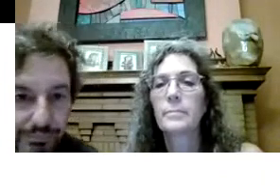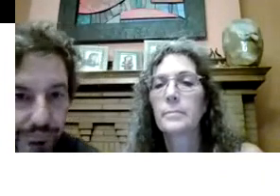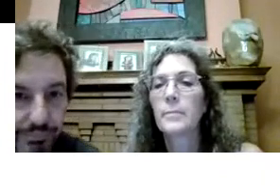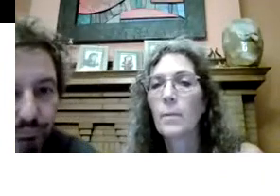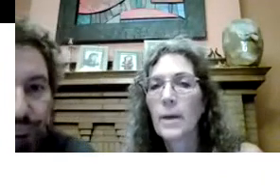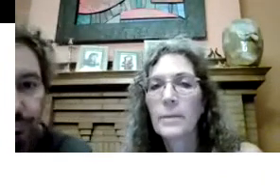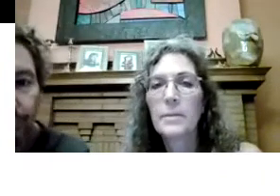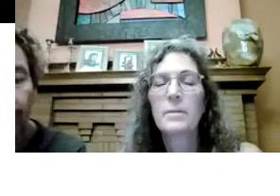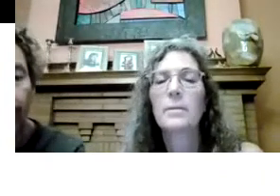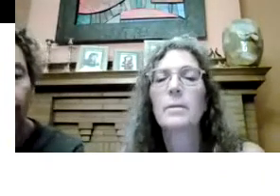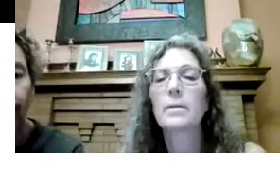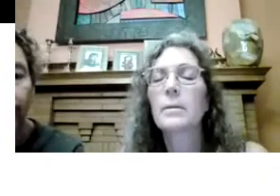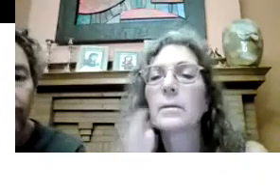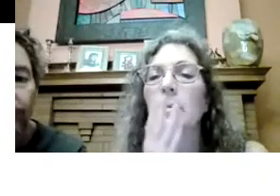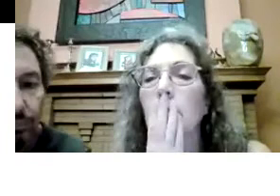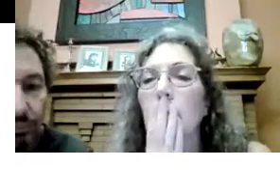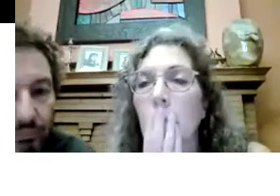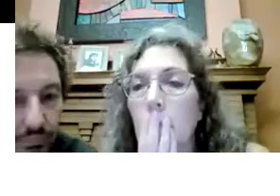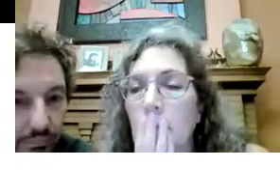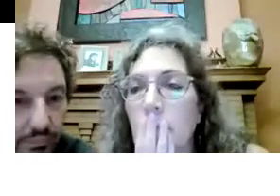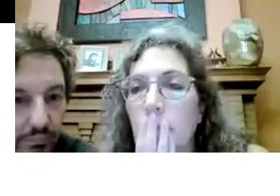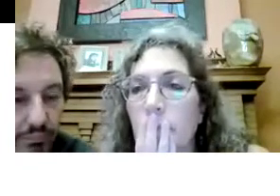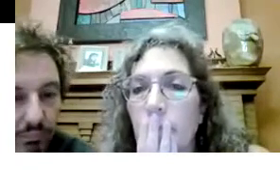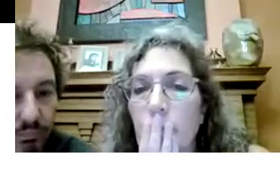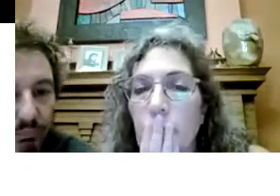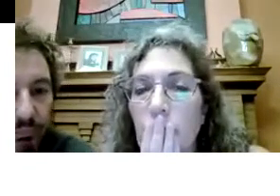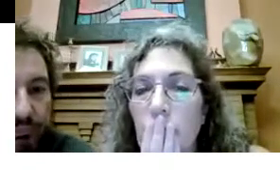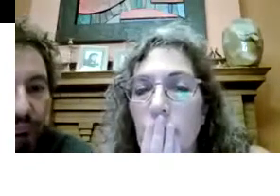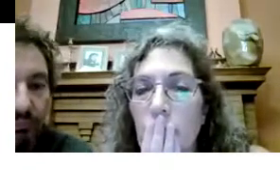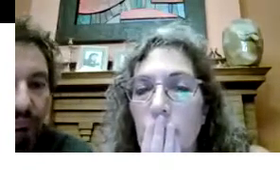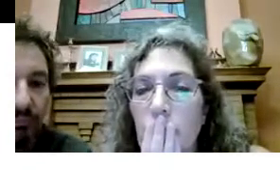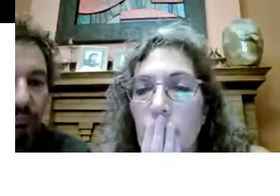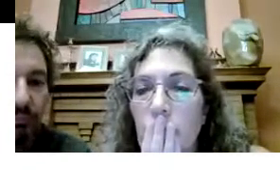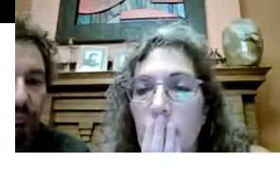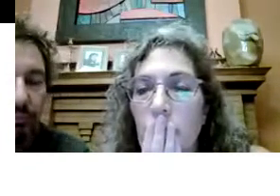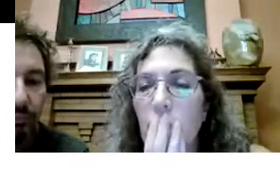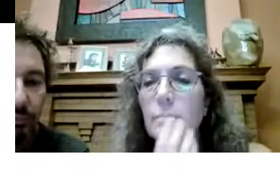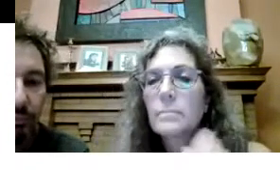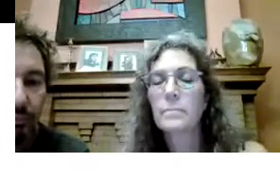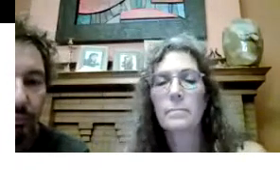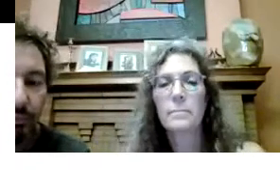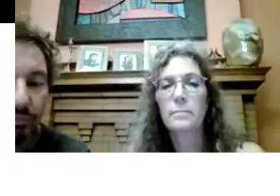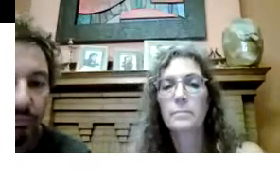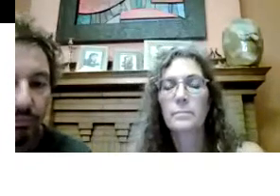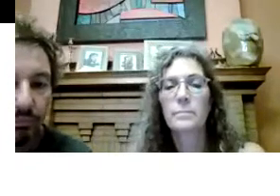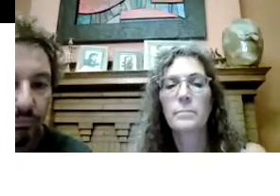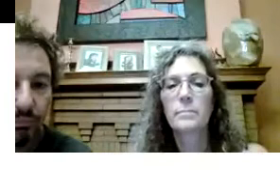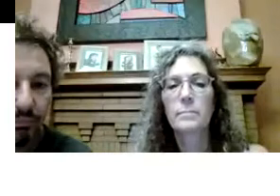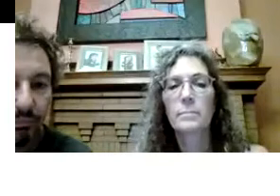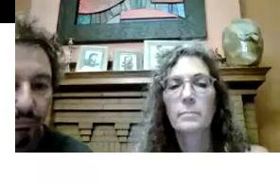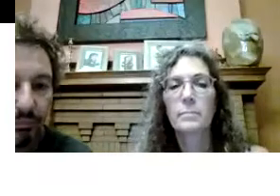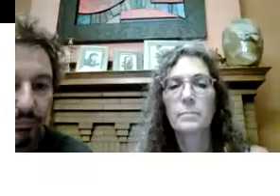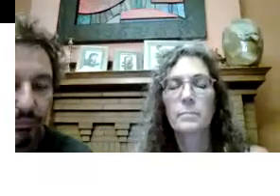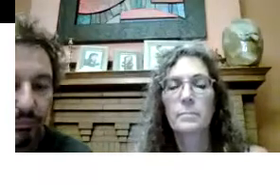sense. This avoids, for example, having to connect Beacon to the park either